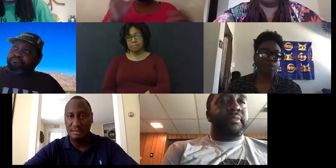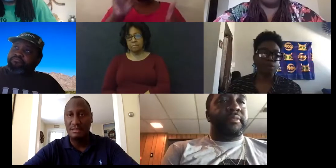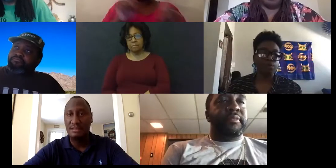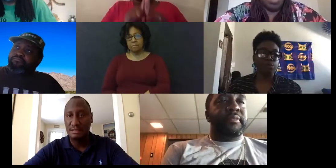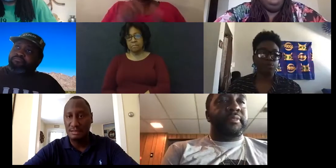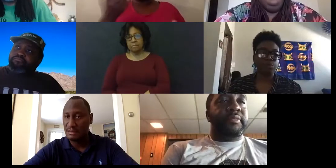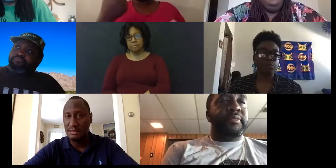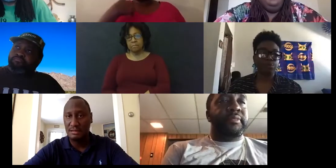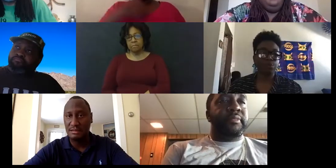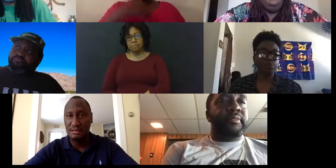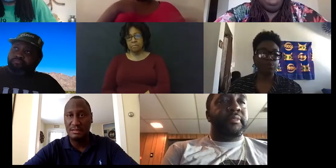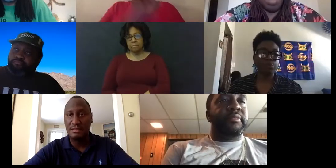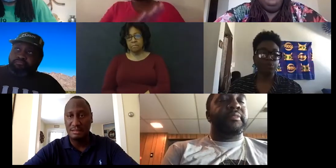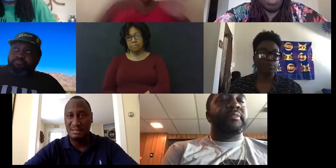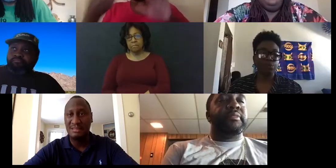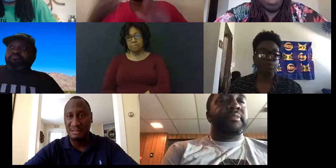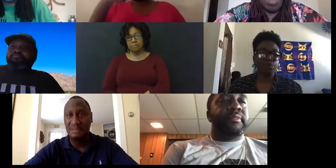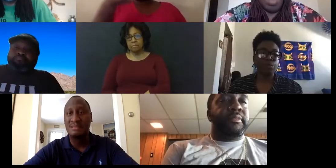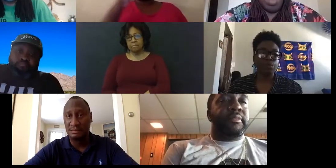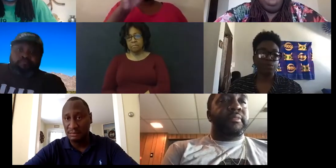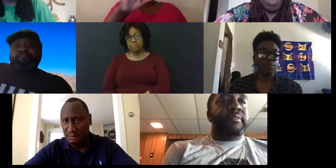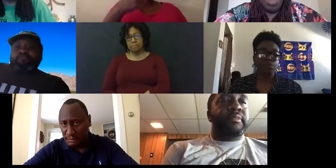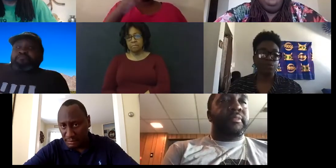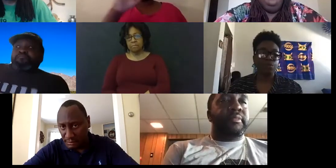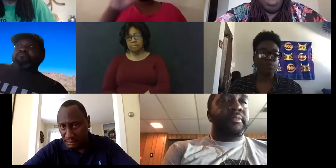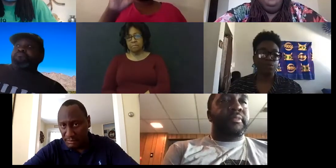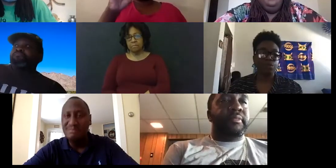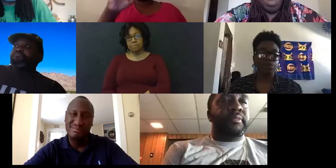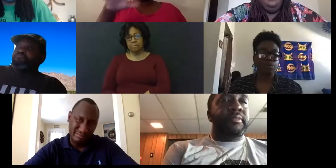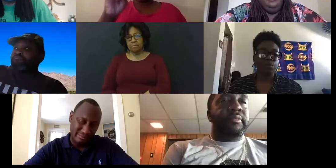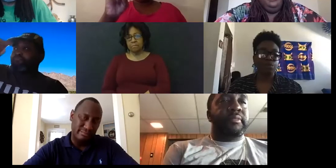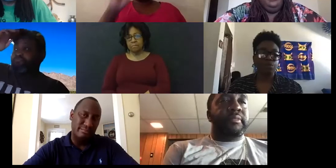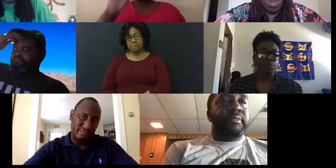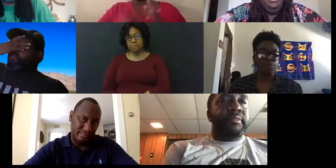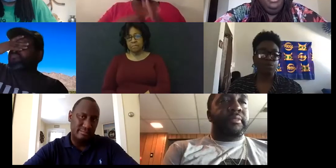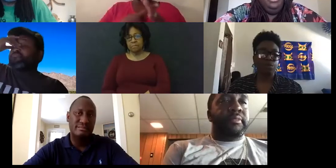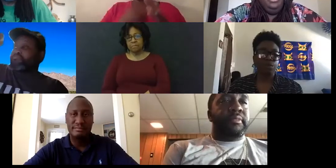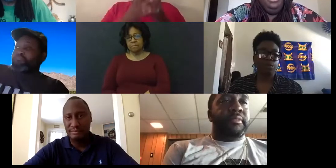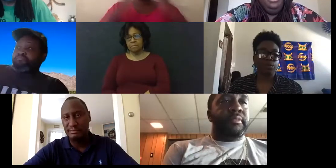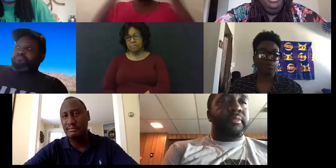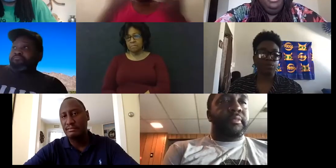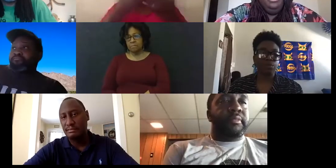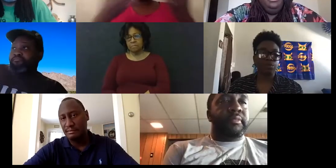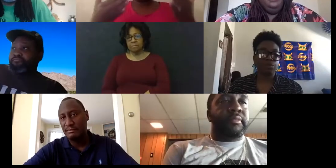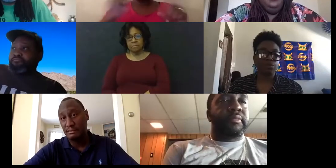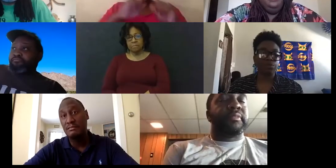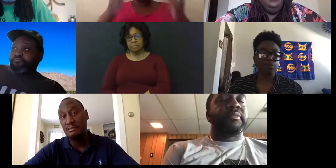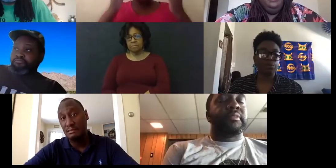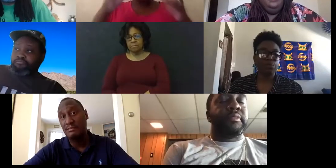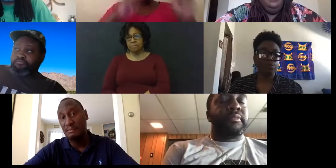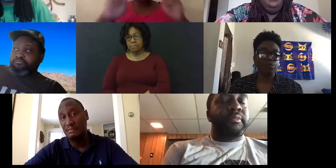we had the death of George Floyd. And you know, that triggered a lot of things. And it was a lot of people who died before that.